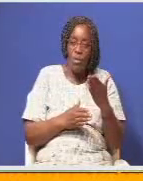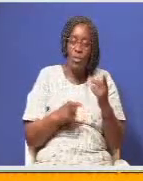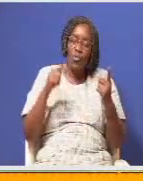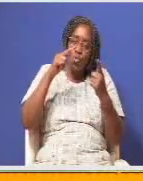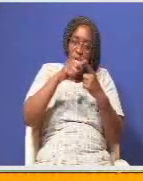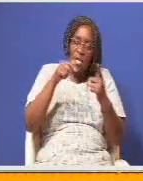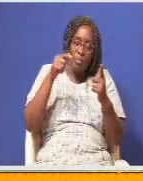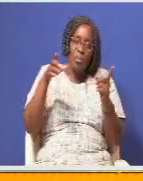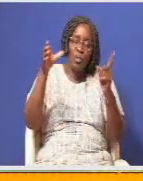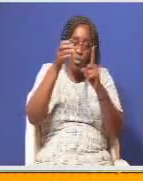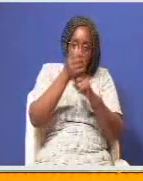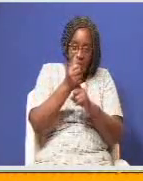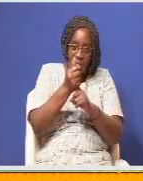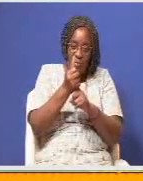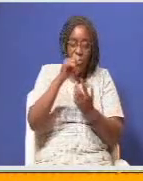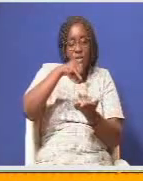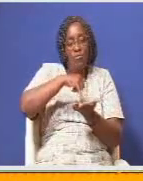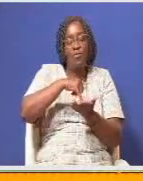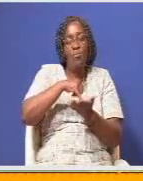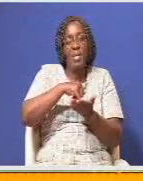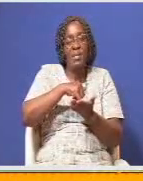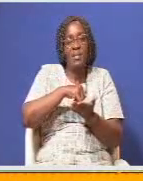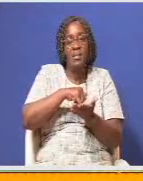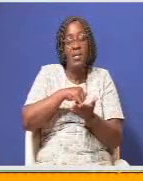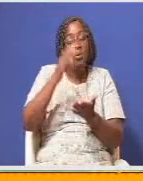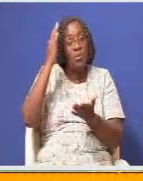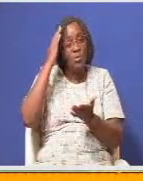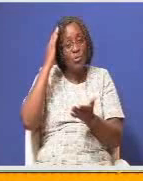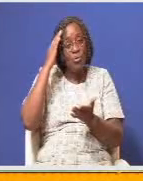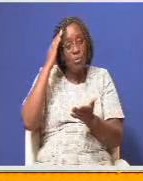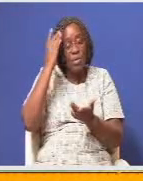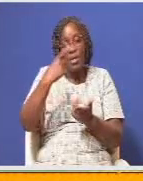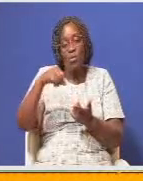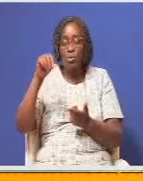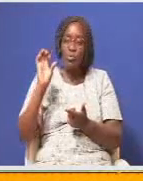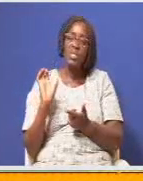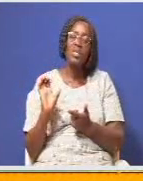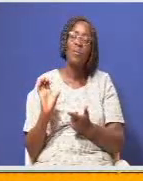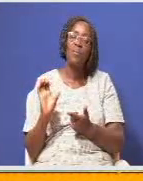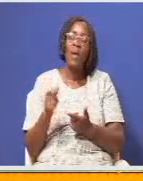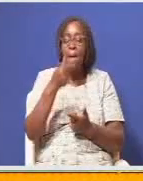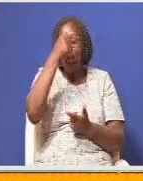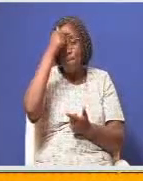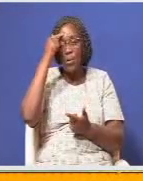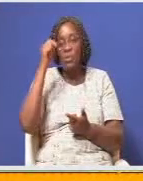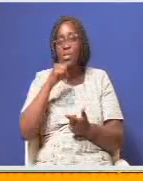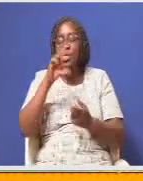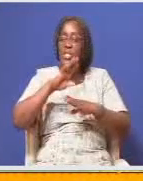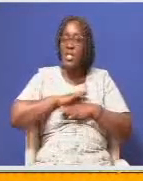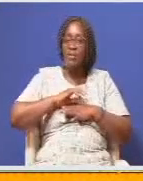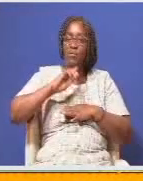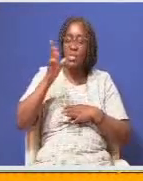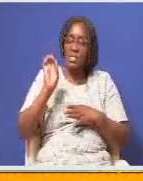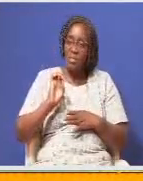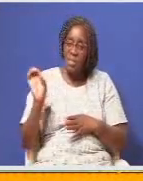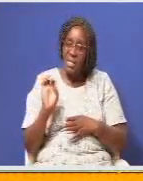to achieve with your involvement? Then you will automatically go to see. Because it's not enough to just say it was an